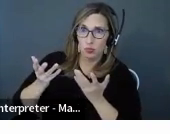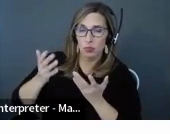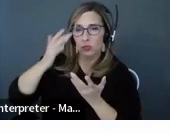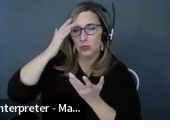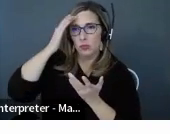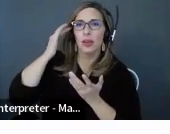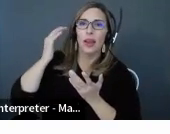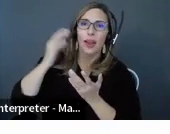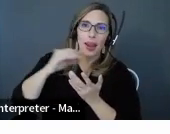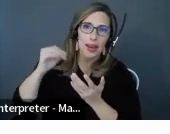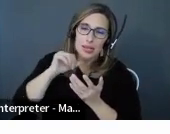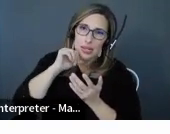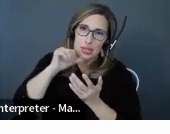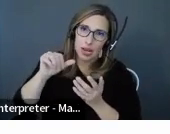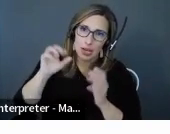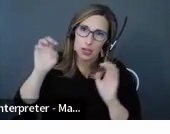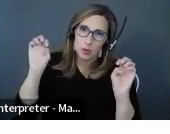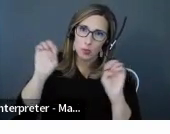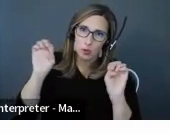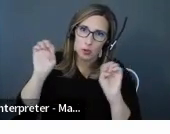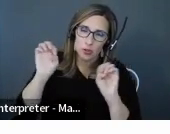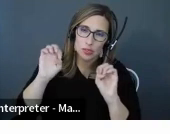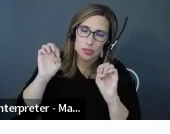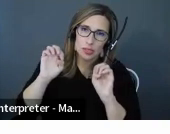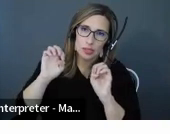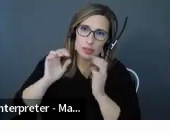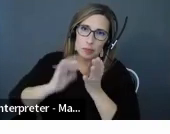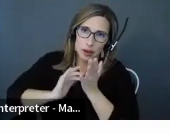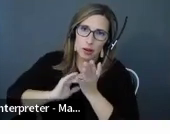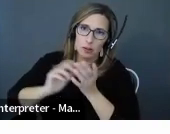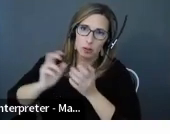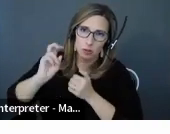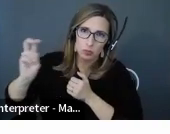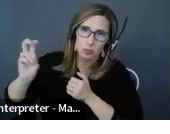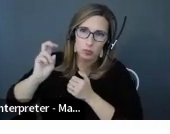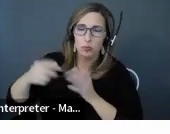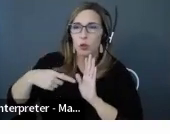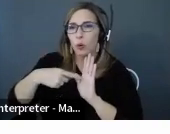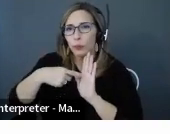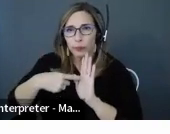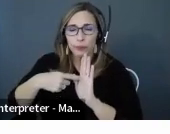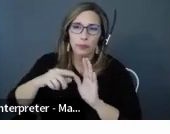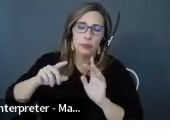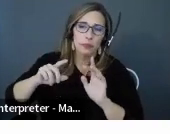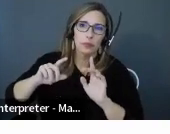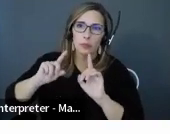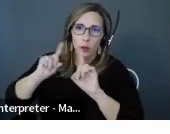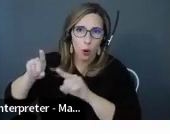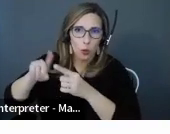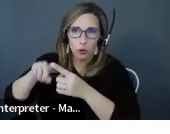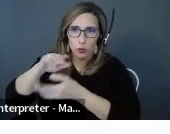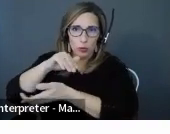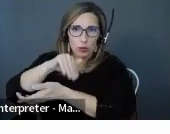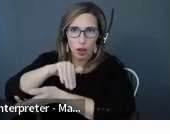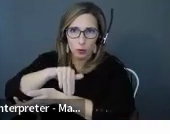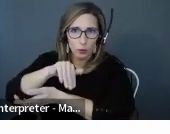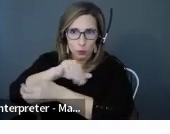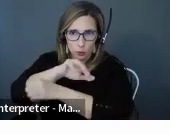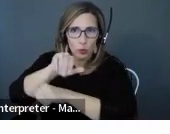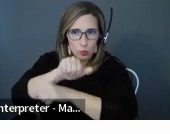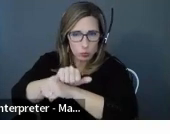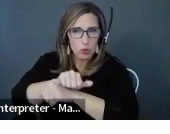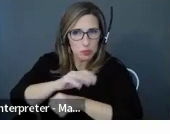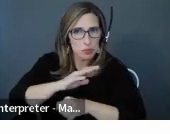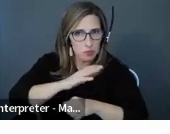and non-emergent medical transportation. So the transportation to like a doctor's office